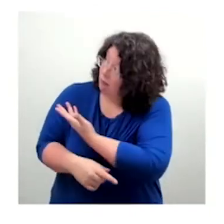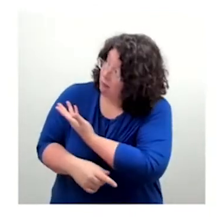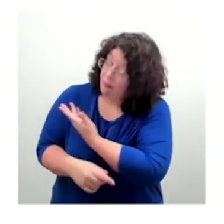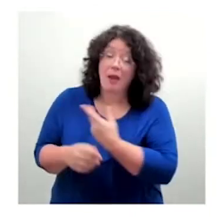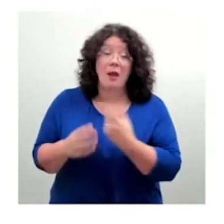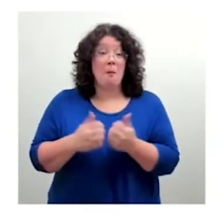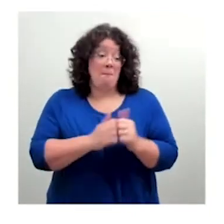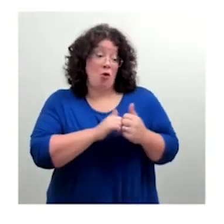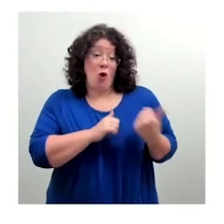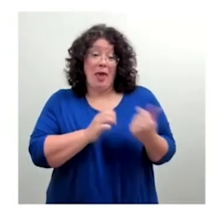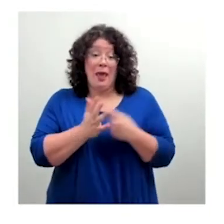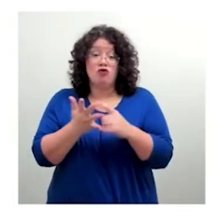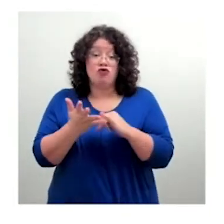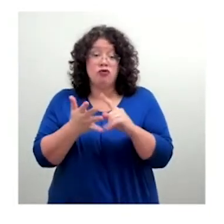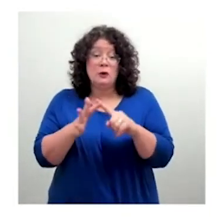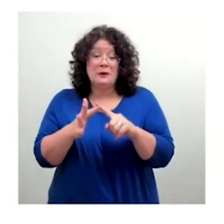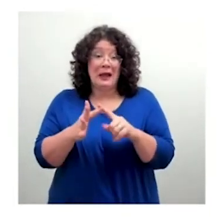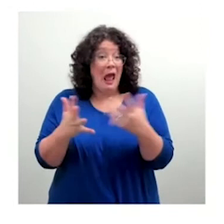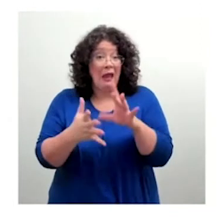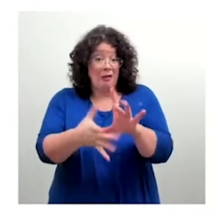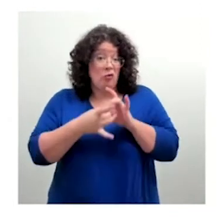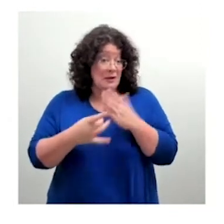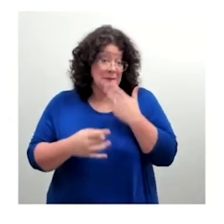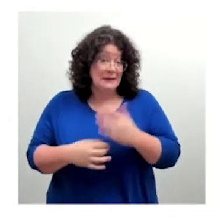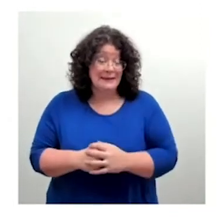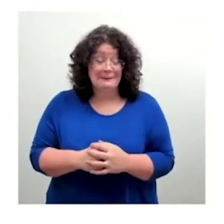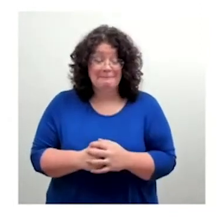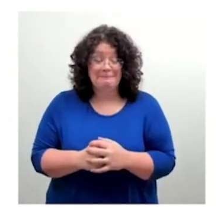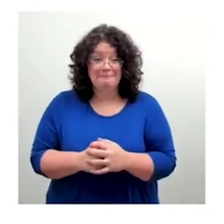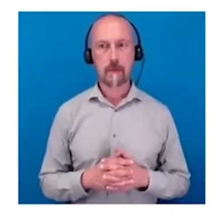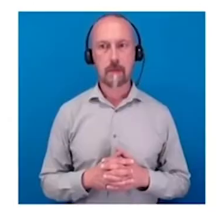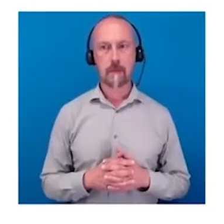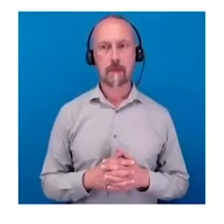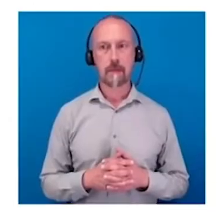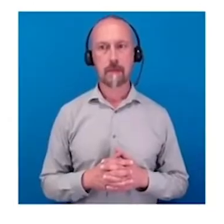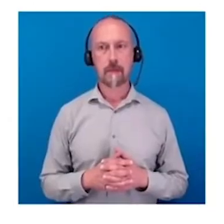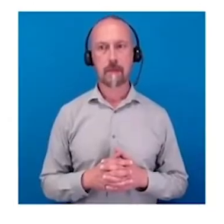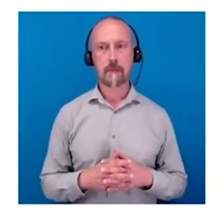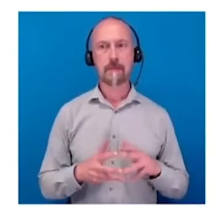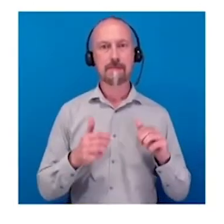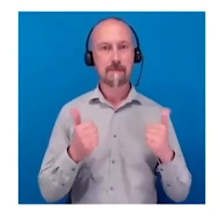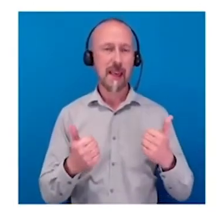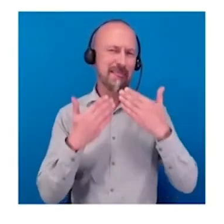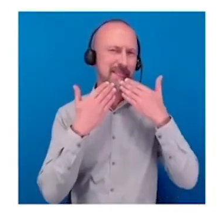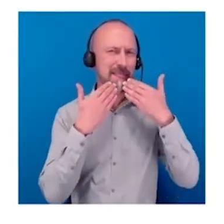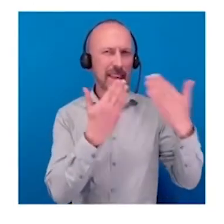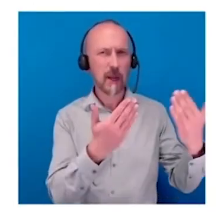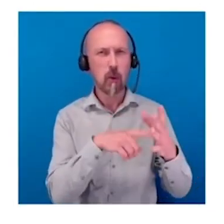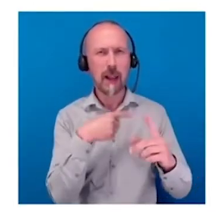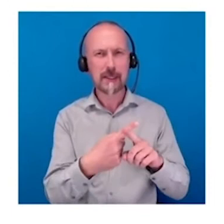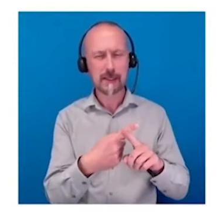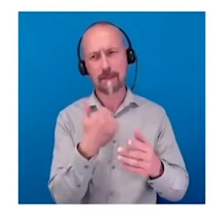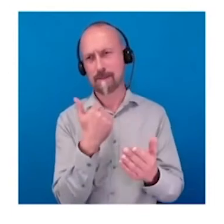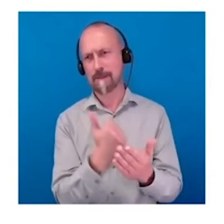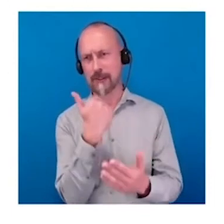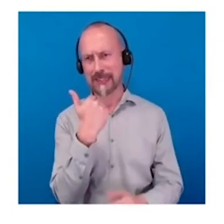any. Thank you, Alex. I mean, that's brilliant. I think you know, the framework that you're describing there obviously is trying to take